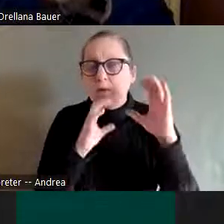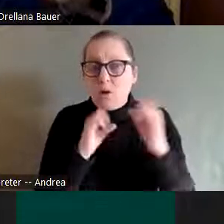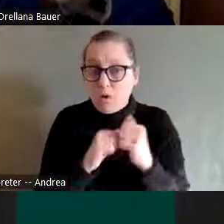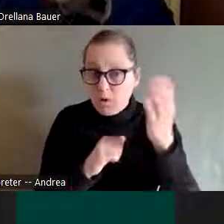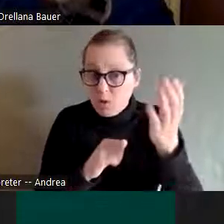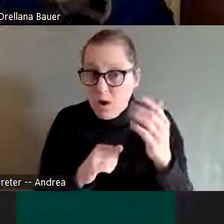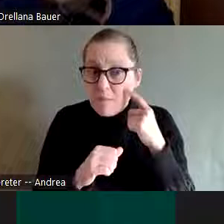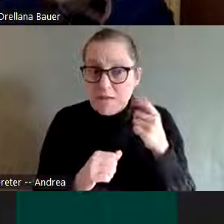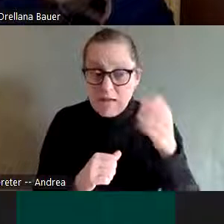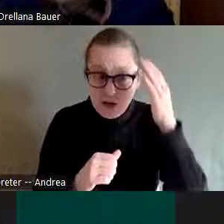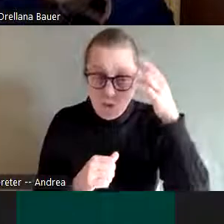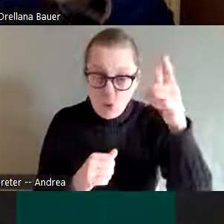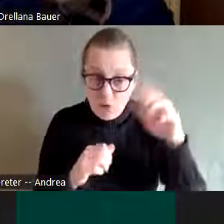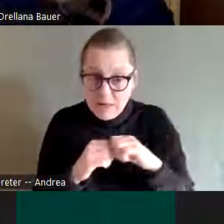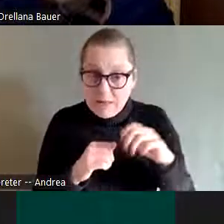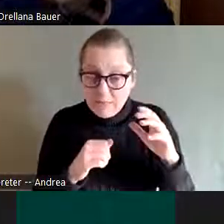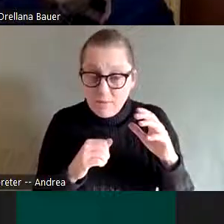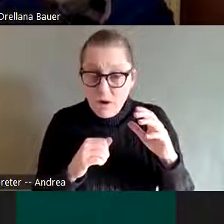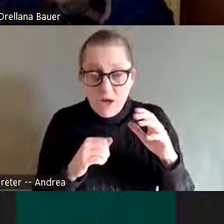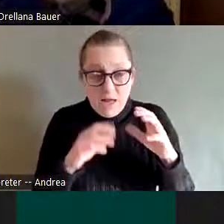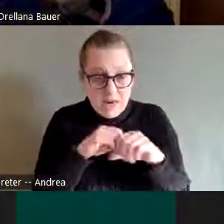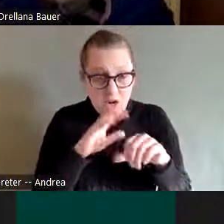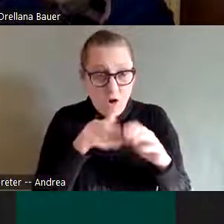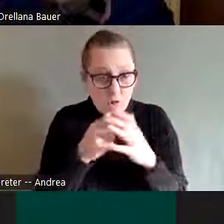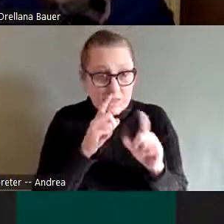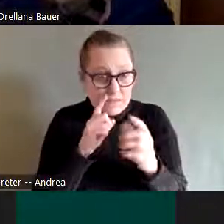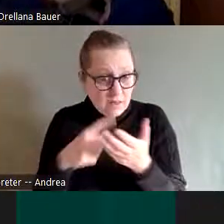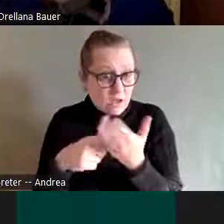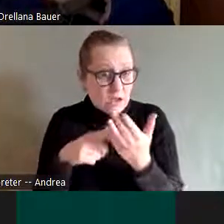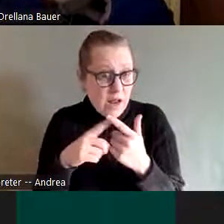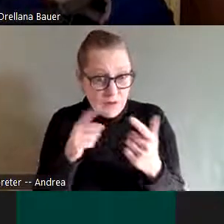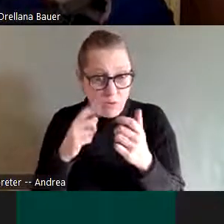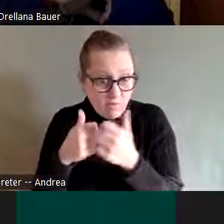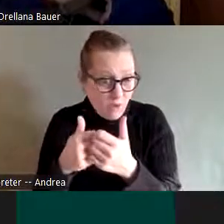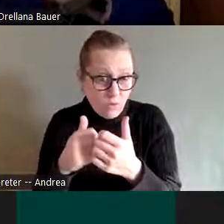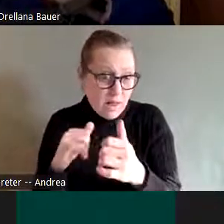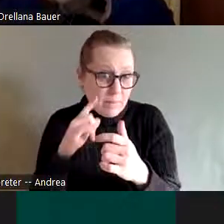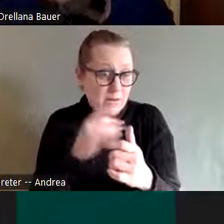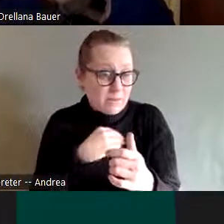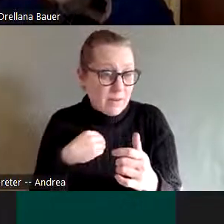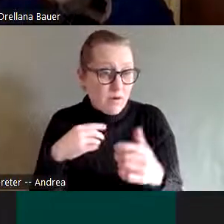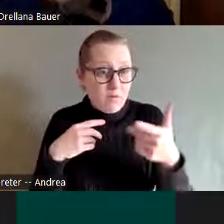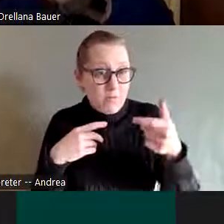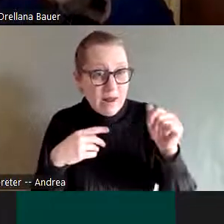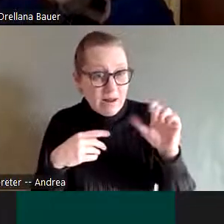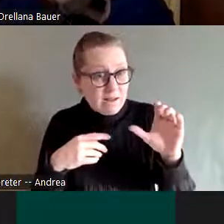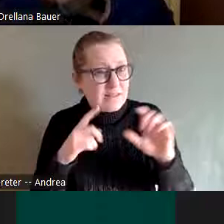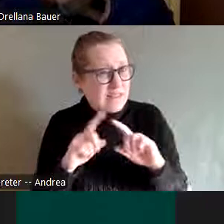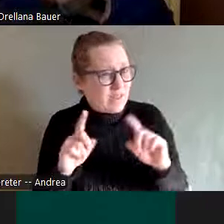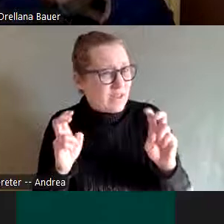because they know that you are in on the, you know, all the discussions and following it because you're a member of the PAC, then that's a different